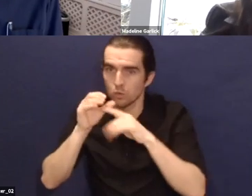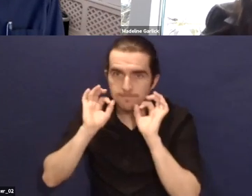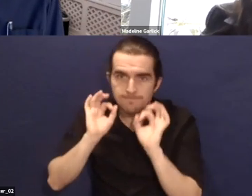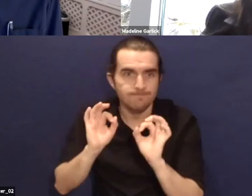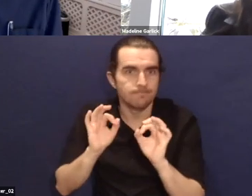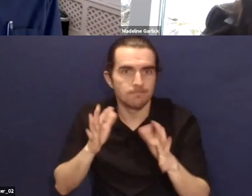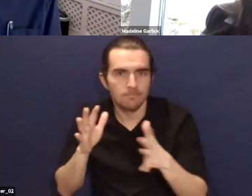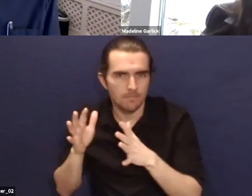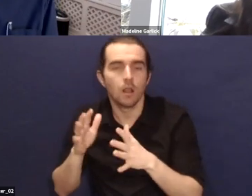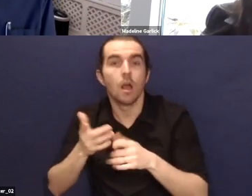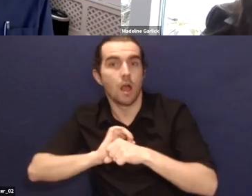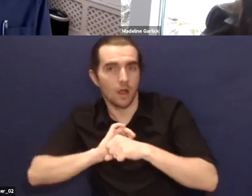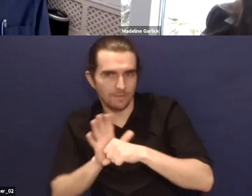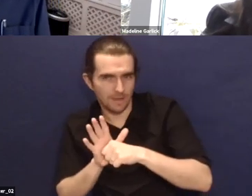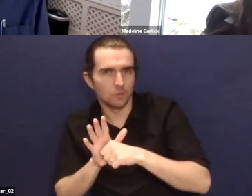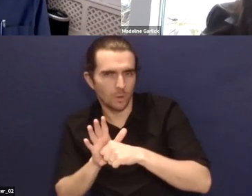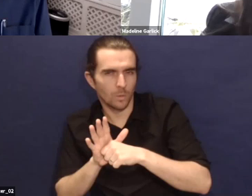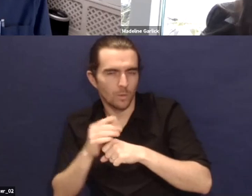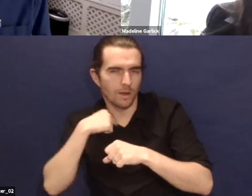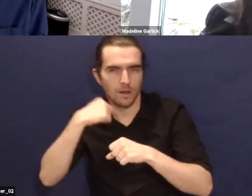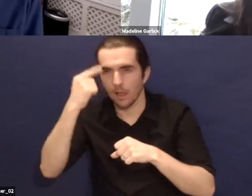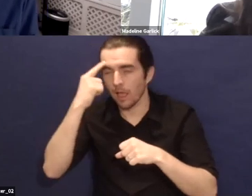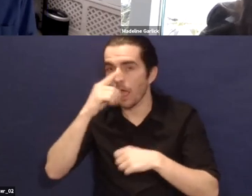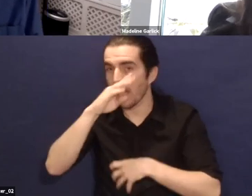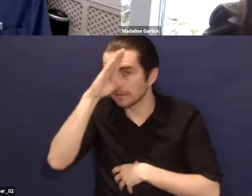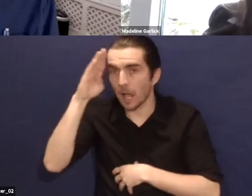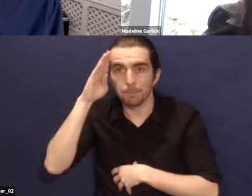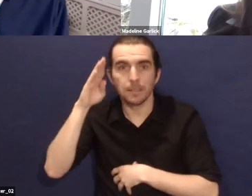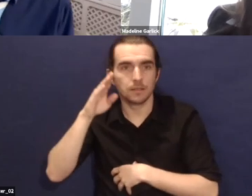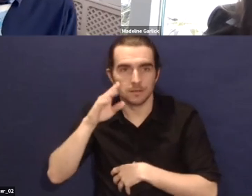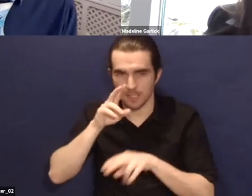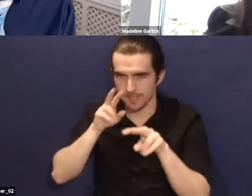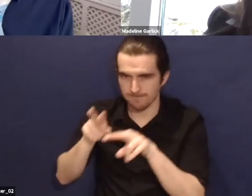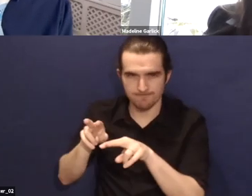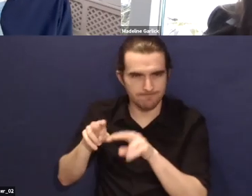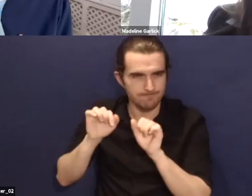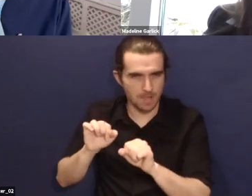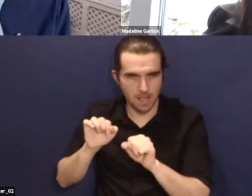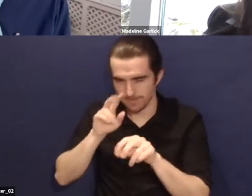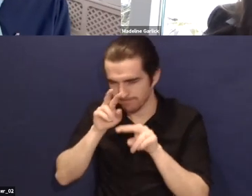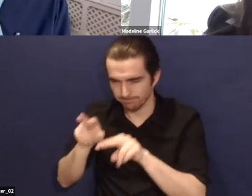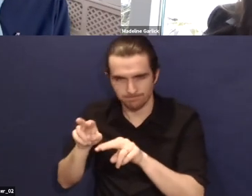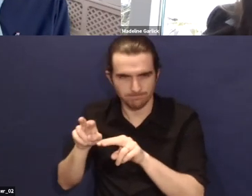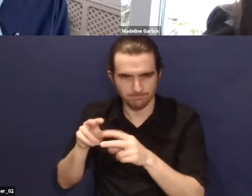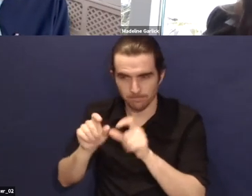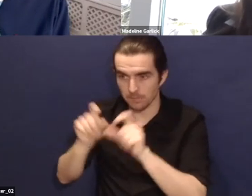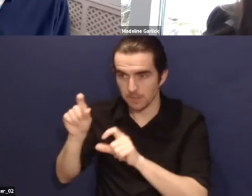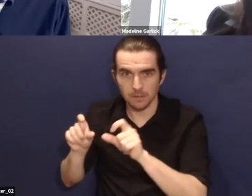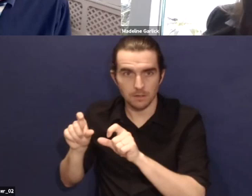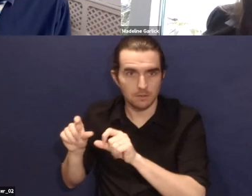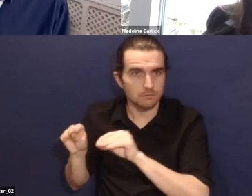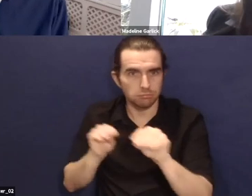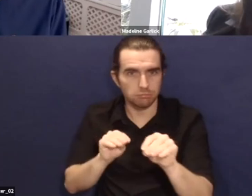and bringing together all the different laws. And this is where we come back to, what does protection mean?